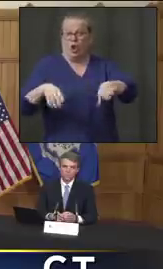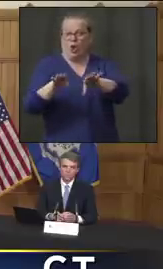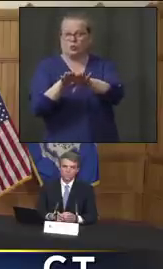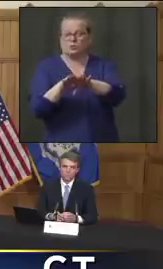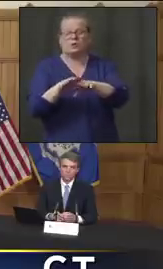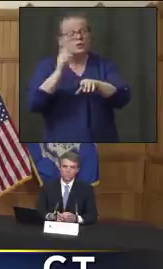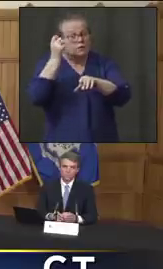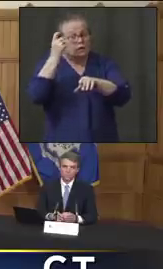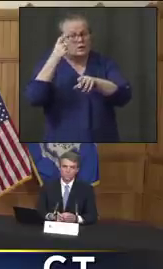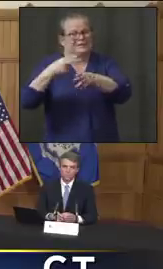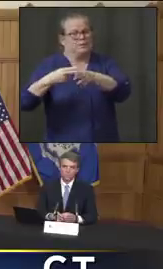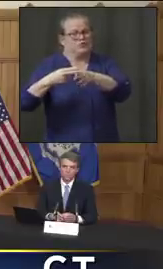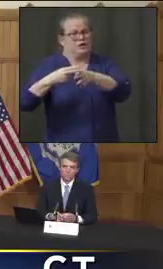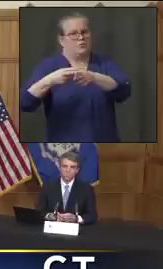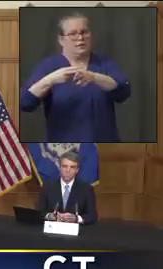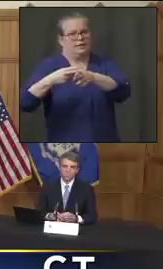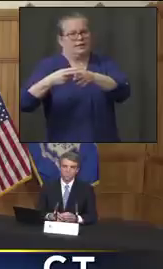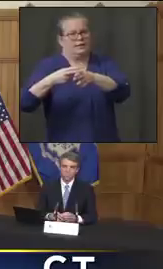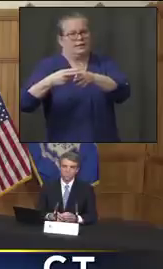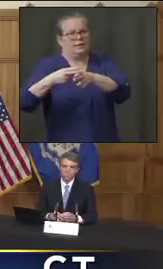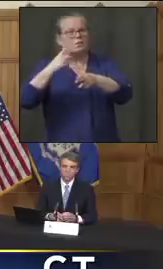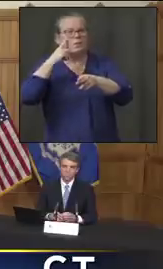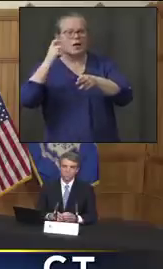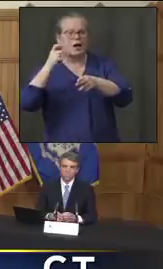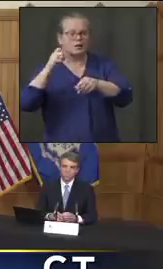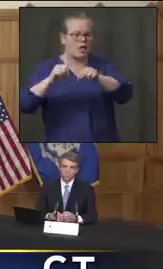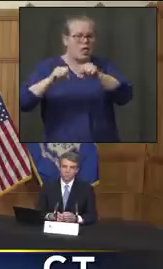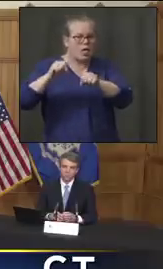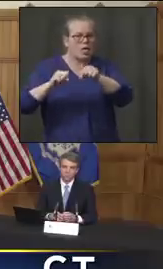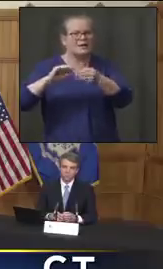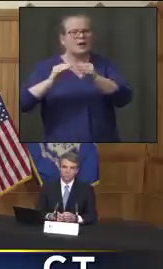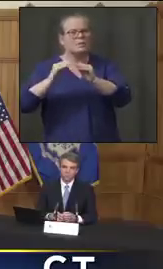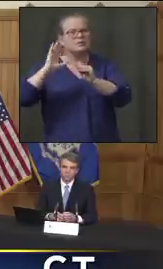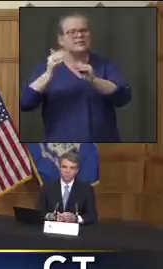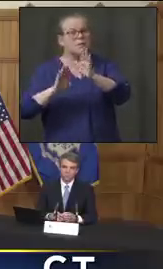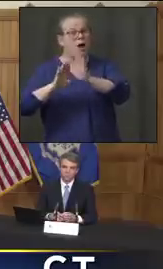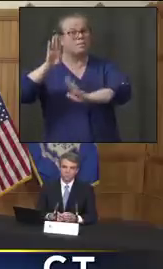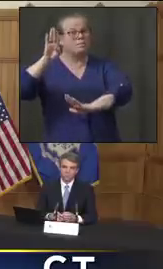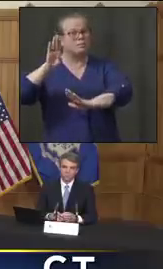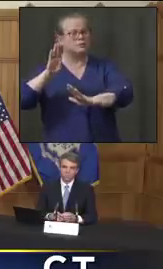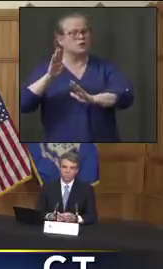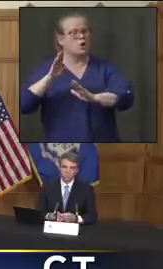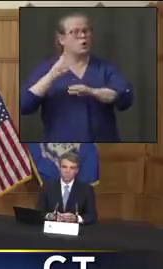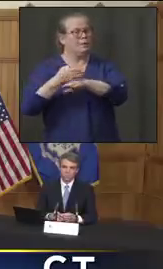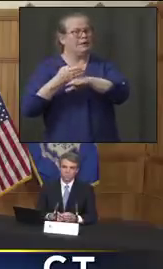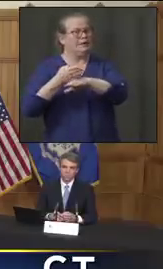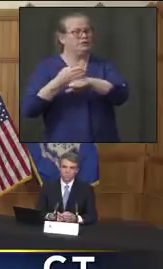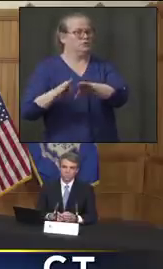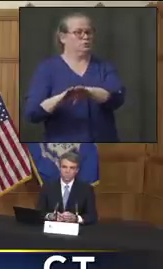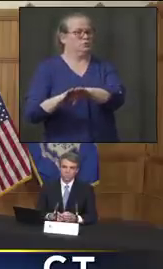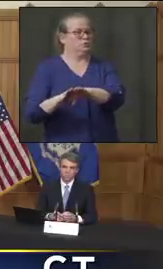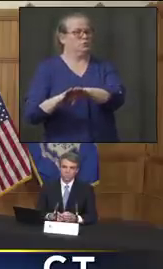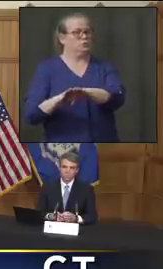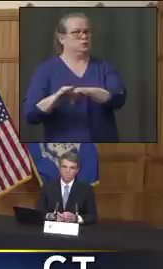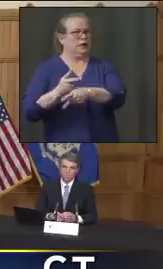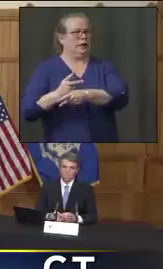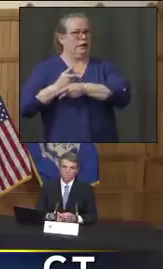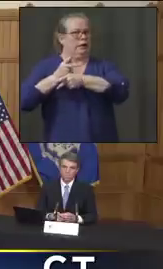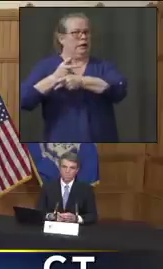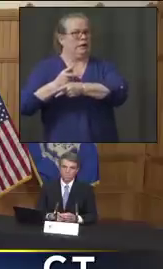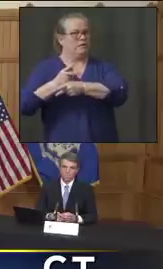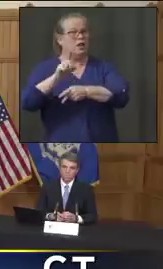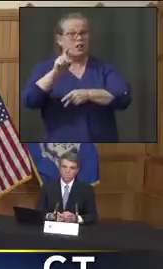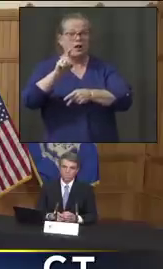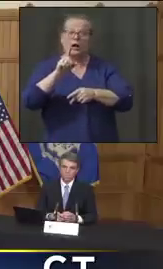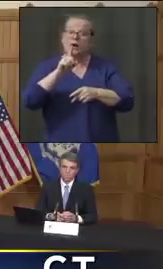of the, what's happening with the cases. Is there any attempt to coordinate beach and park closures and